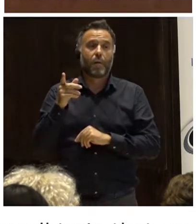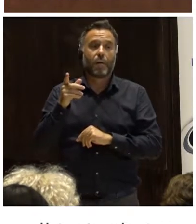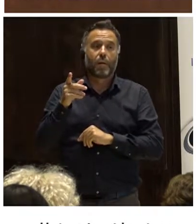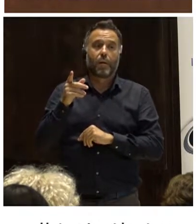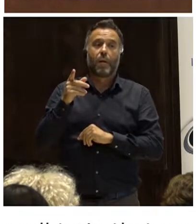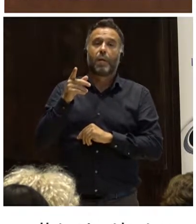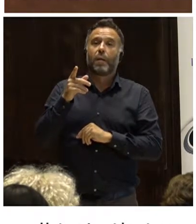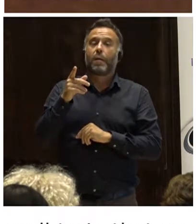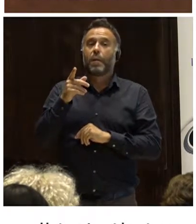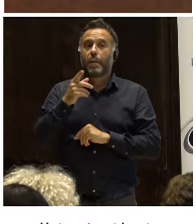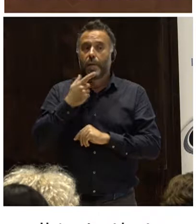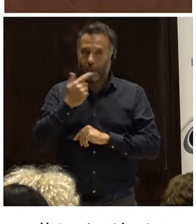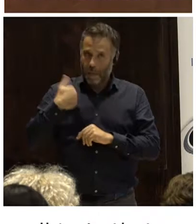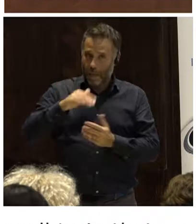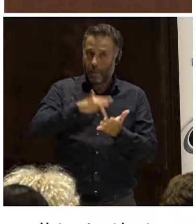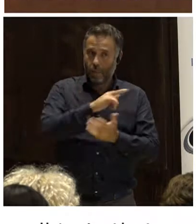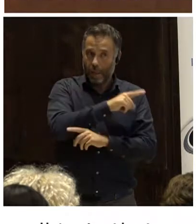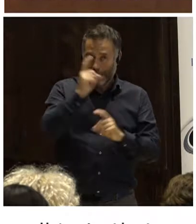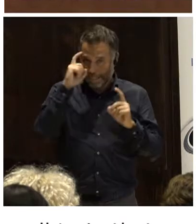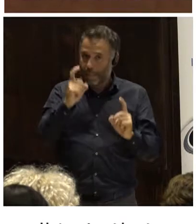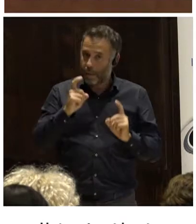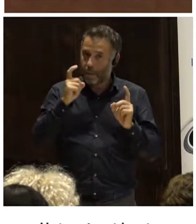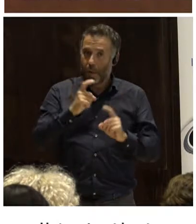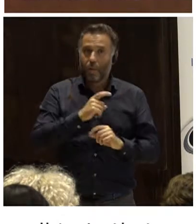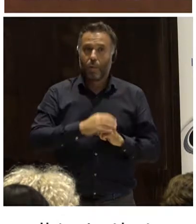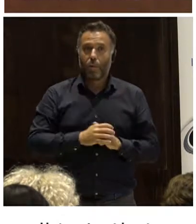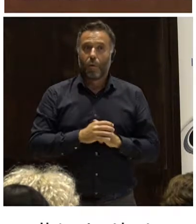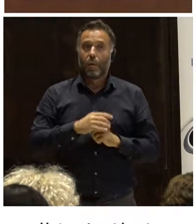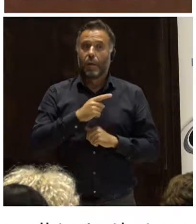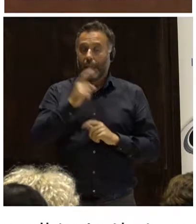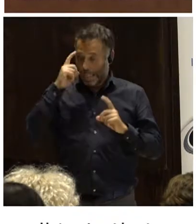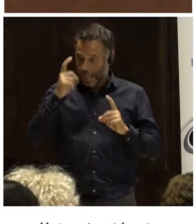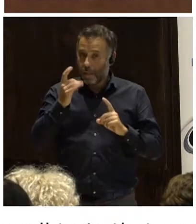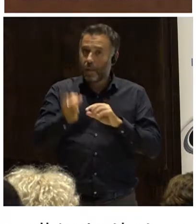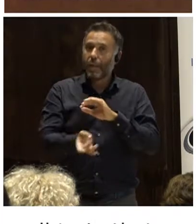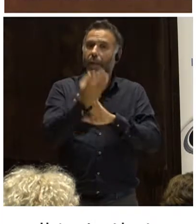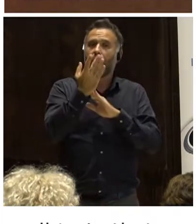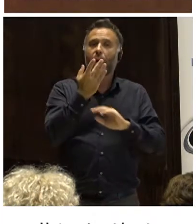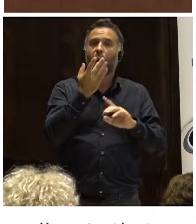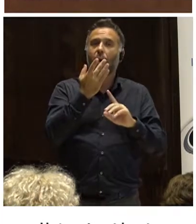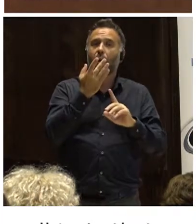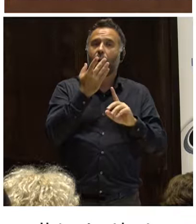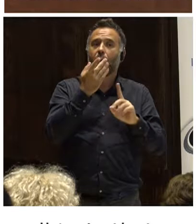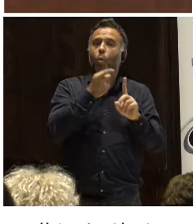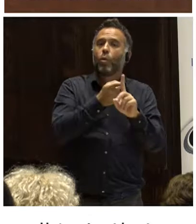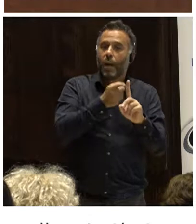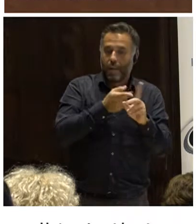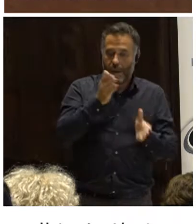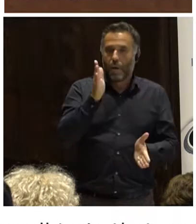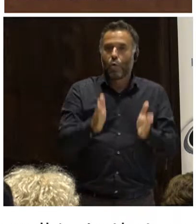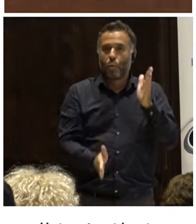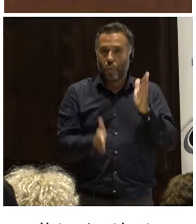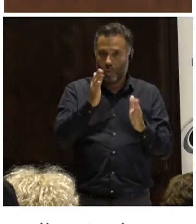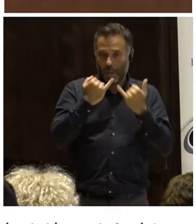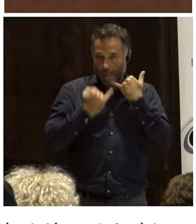possibility to use, thanks to the robotics, this and to make this type